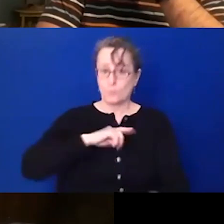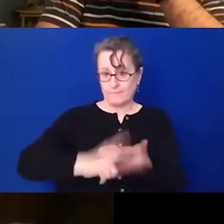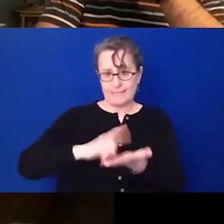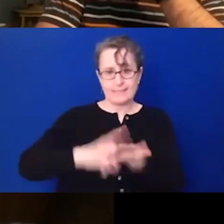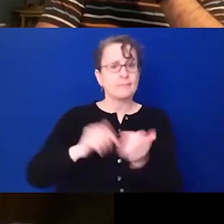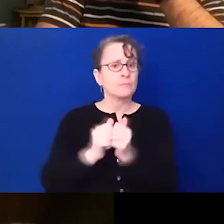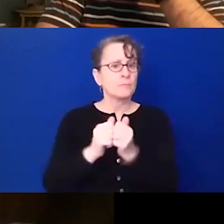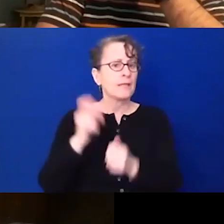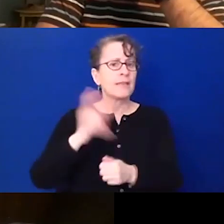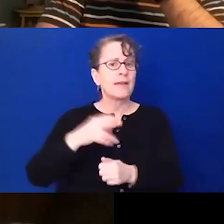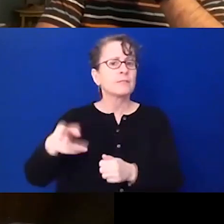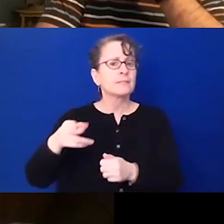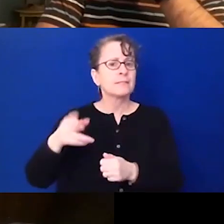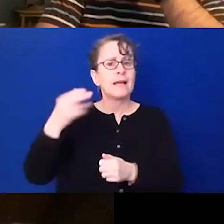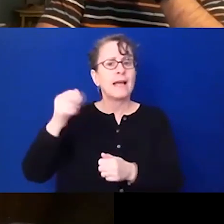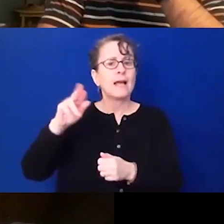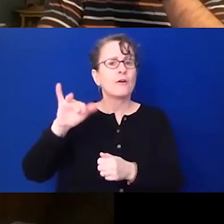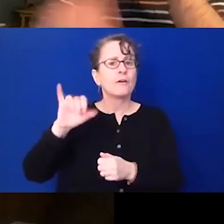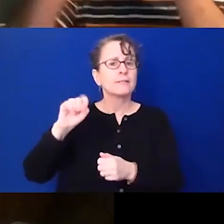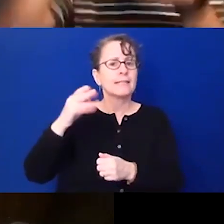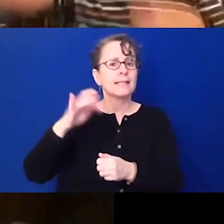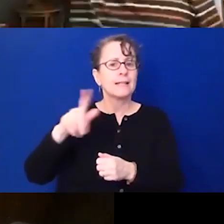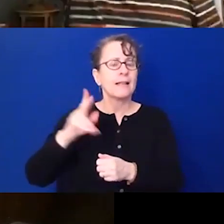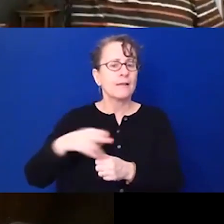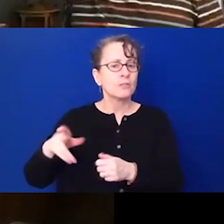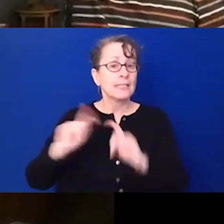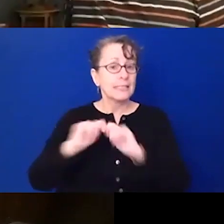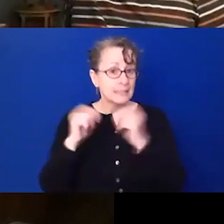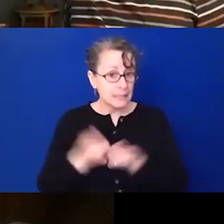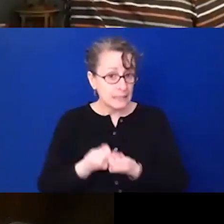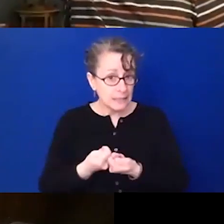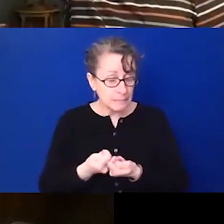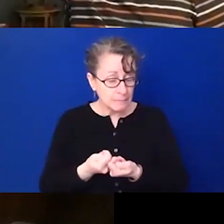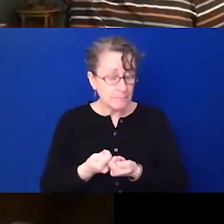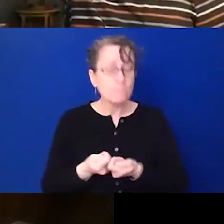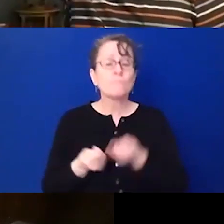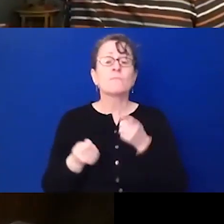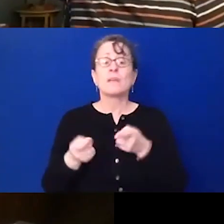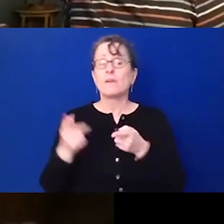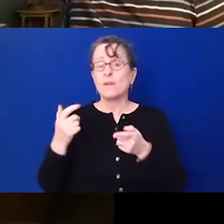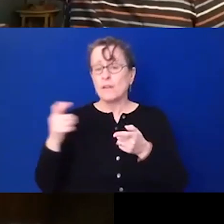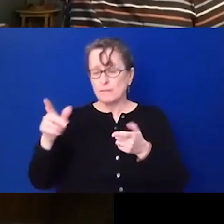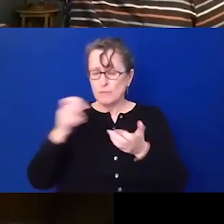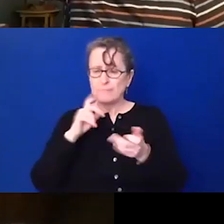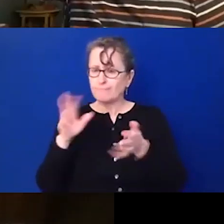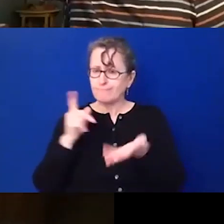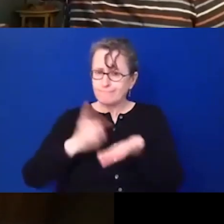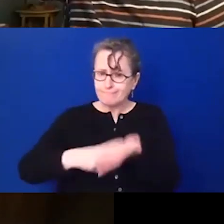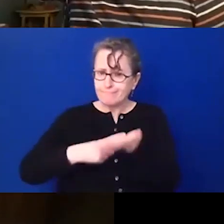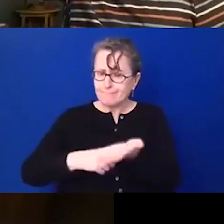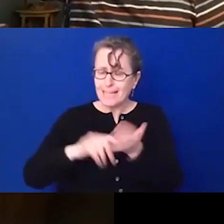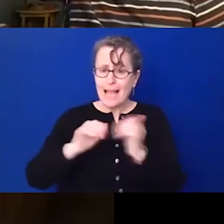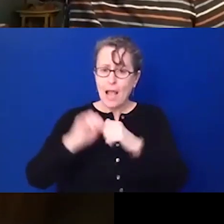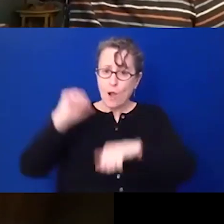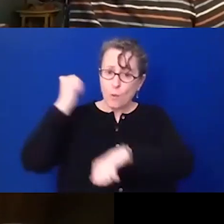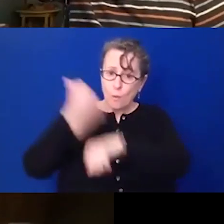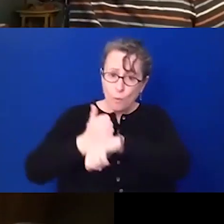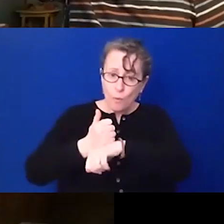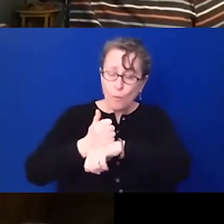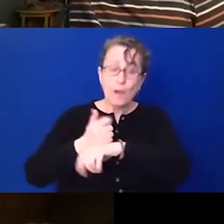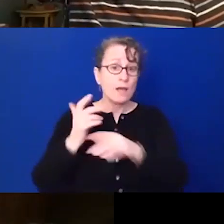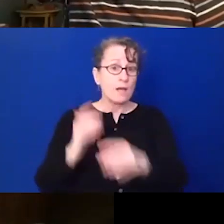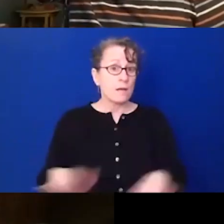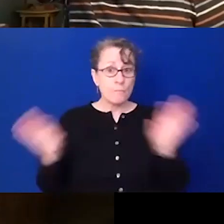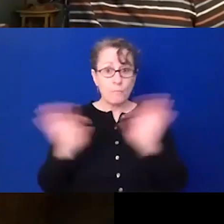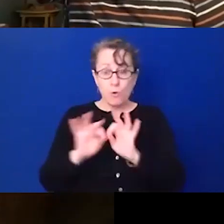aspects of, you know, what is required for installing this properly and making sure that it doesn't block the view of the traffic in the location